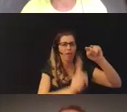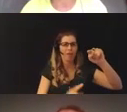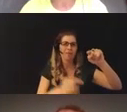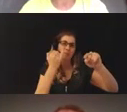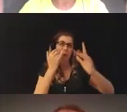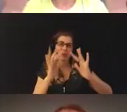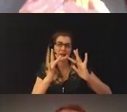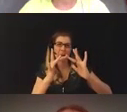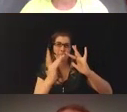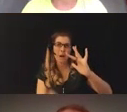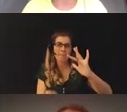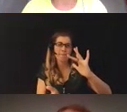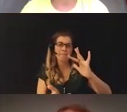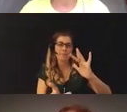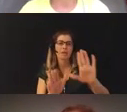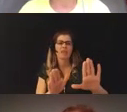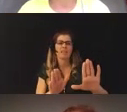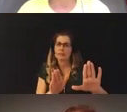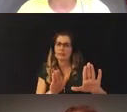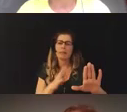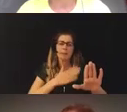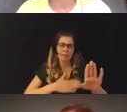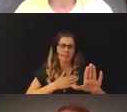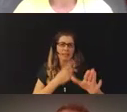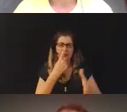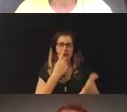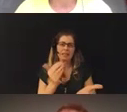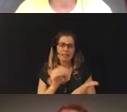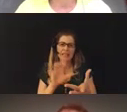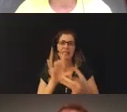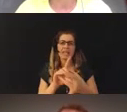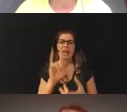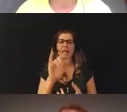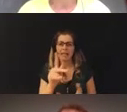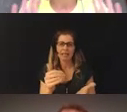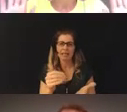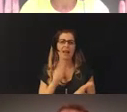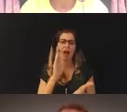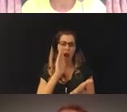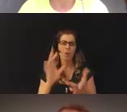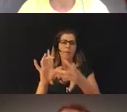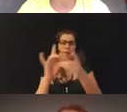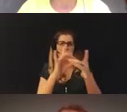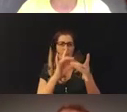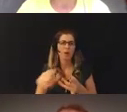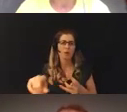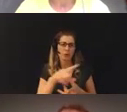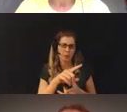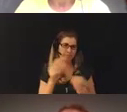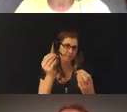bumped off, just come back on with the same Zoom link and we'll all join each other back here just in case that